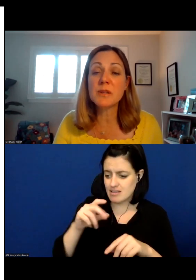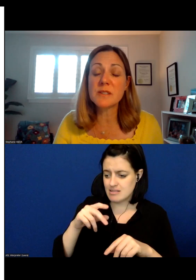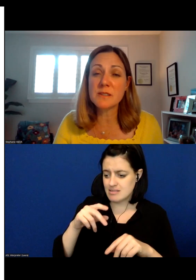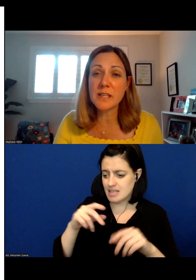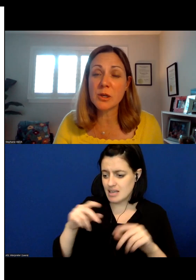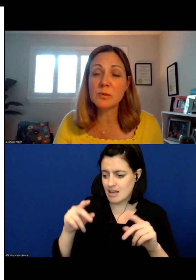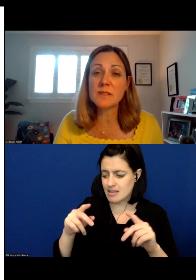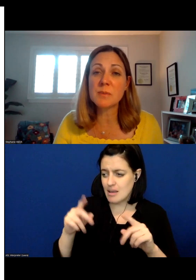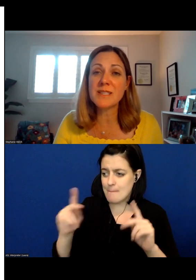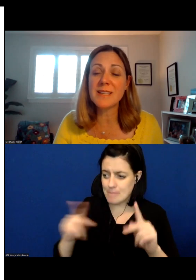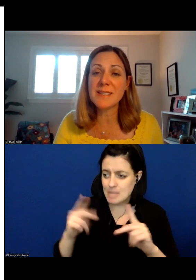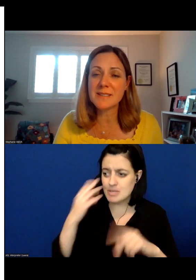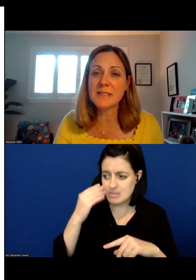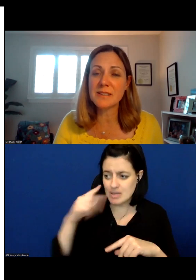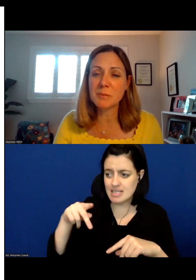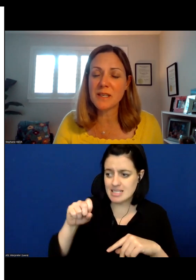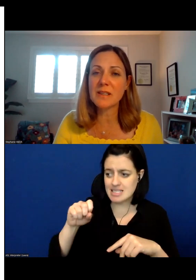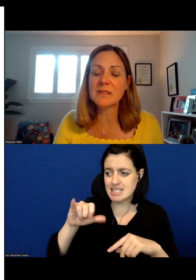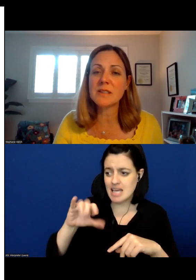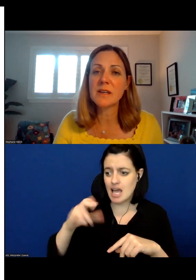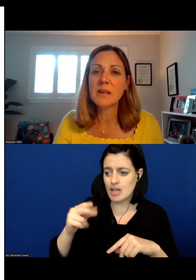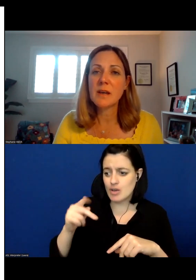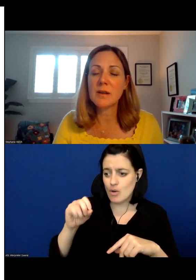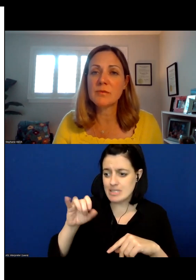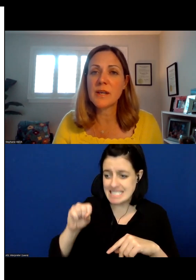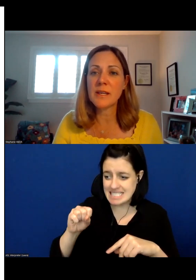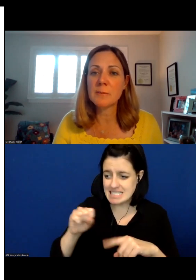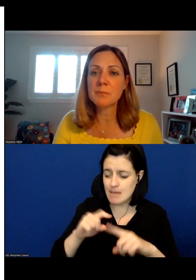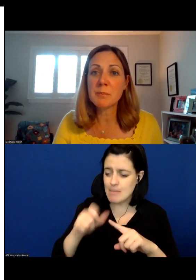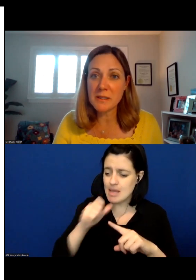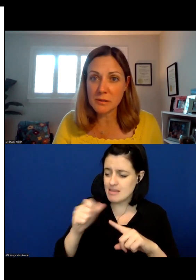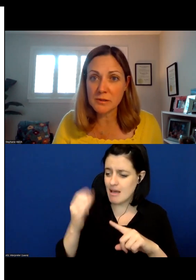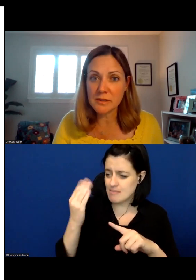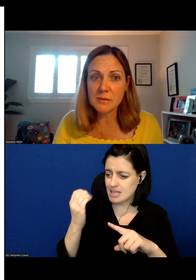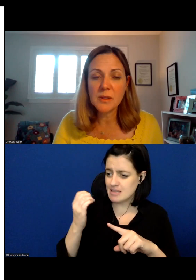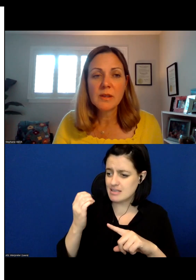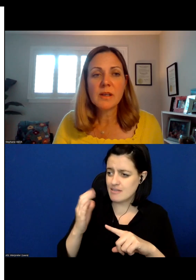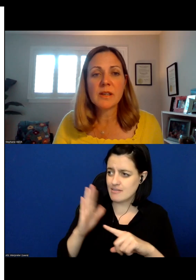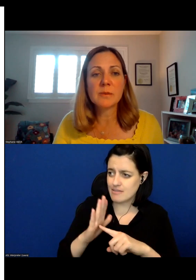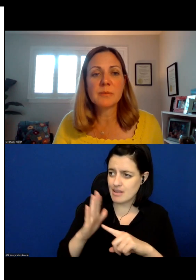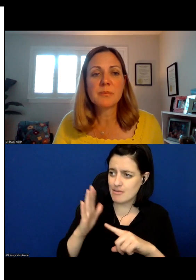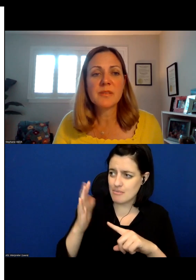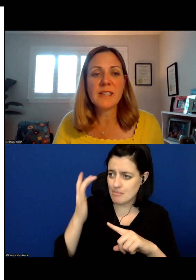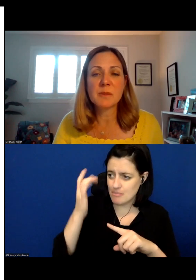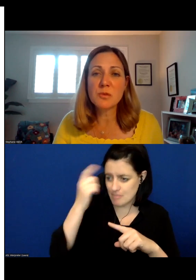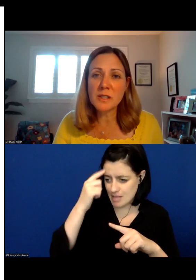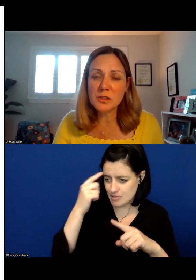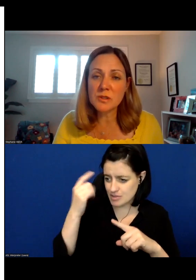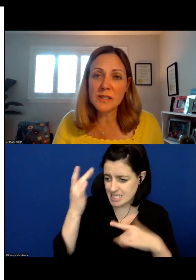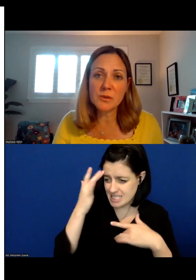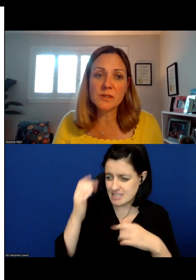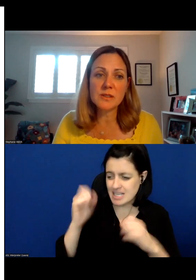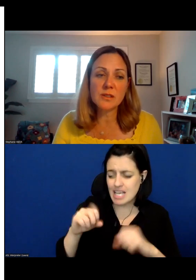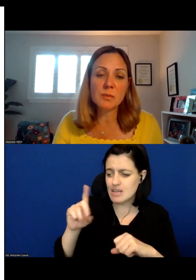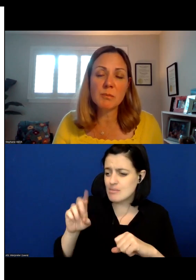people experiencing psychosis, but not necessarily because of a mental illness. That could be